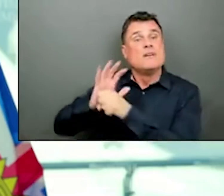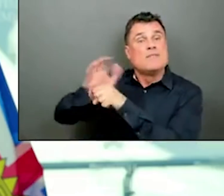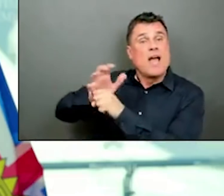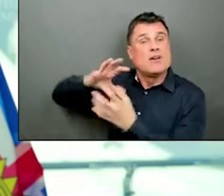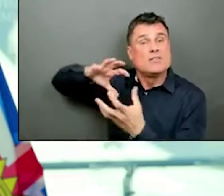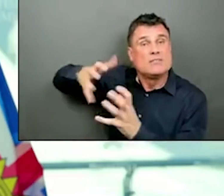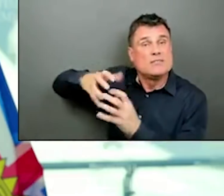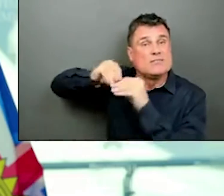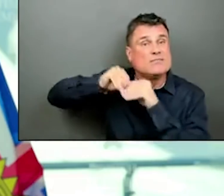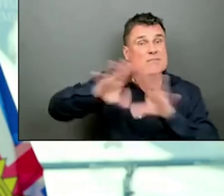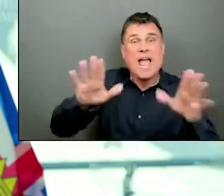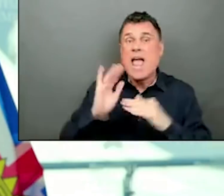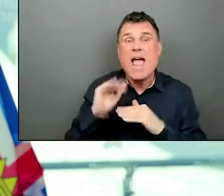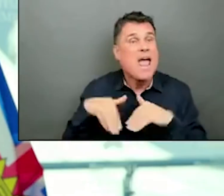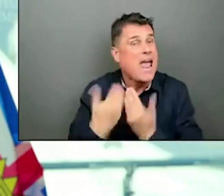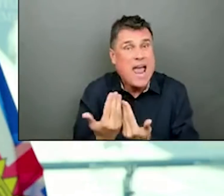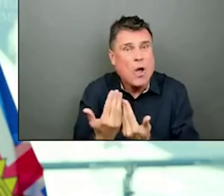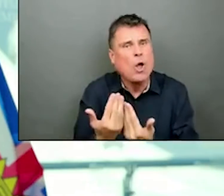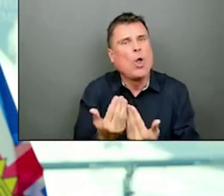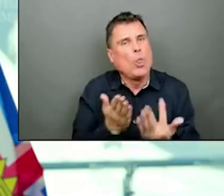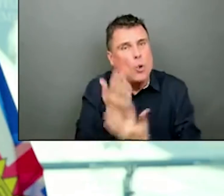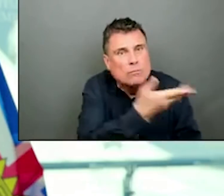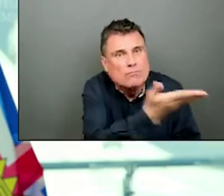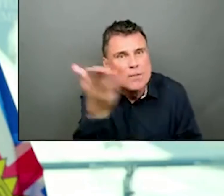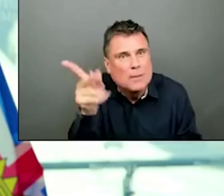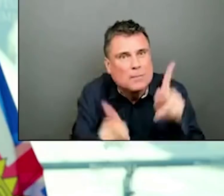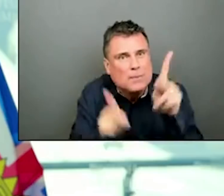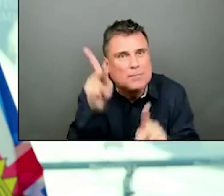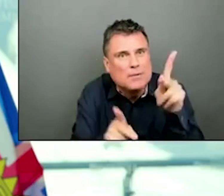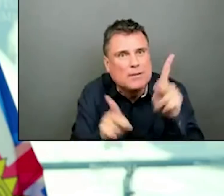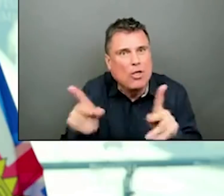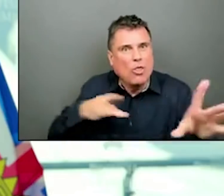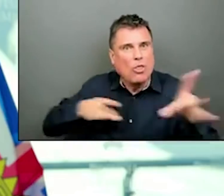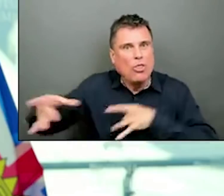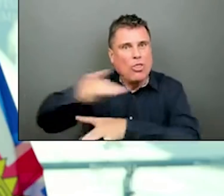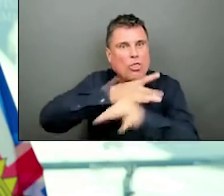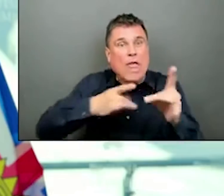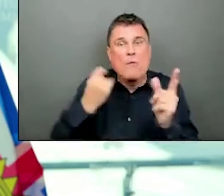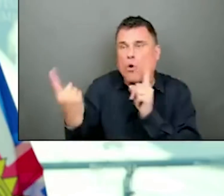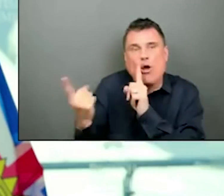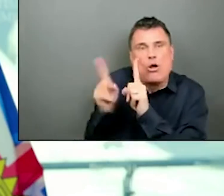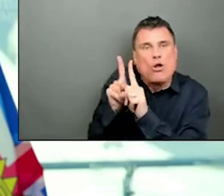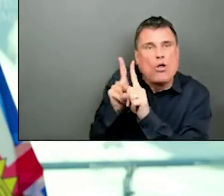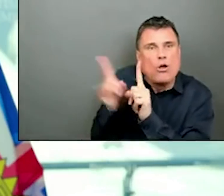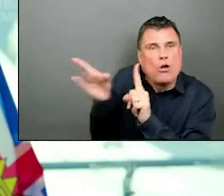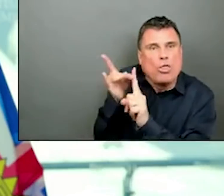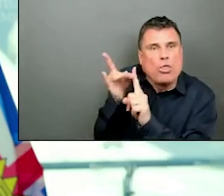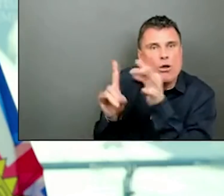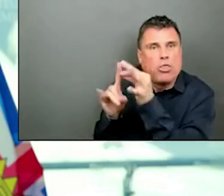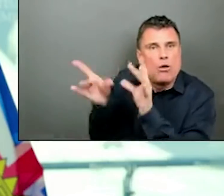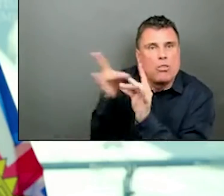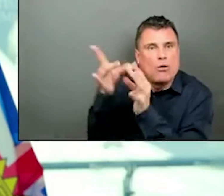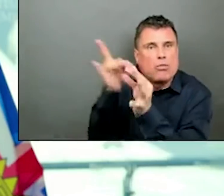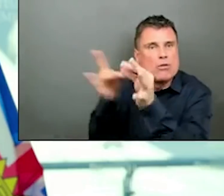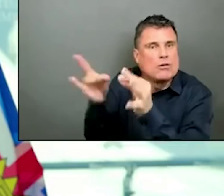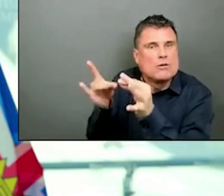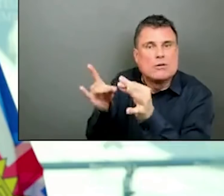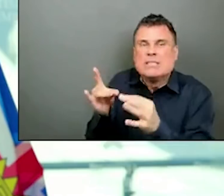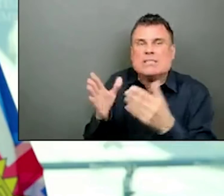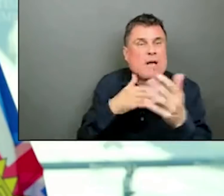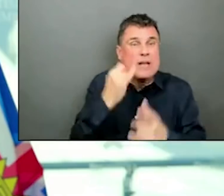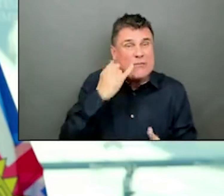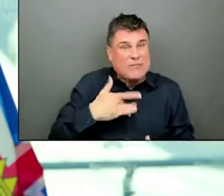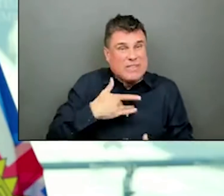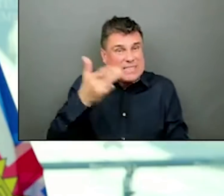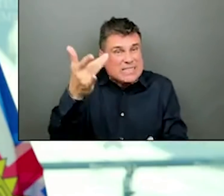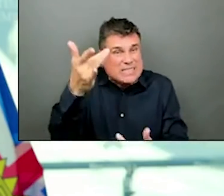beginning. And we spread it to the people that we are closest to, whether we have symptoms or not. We